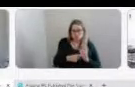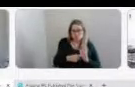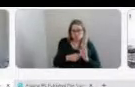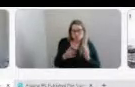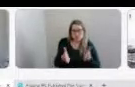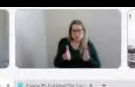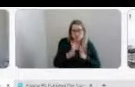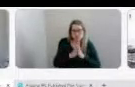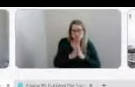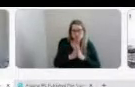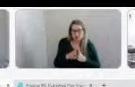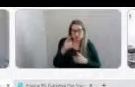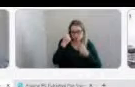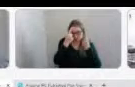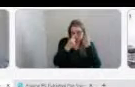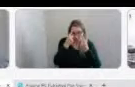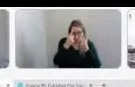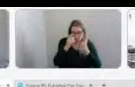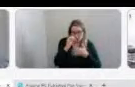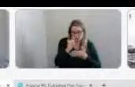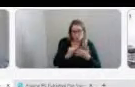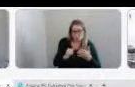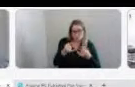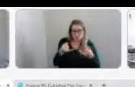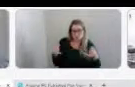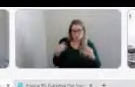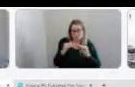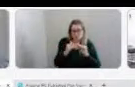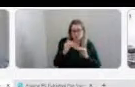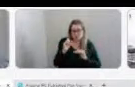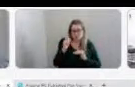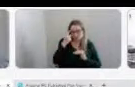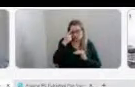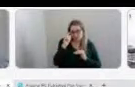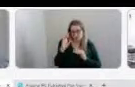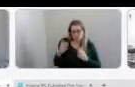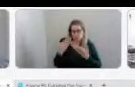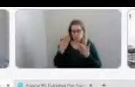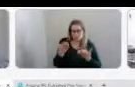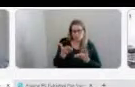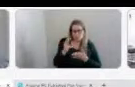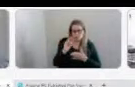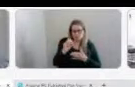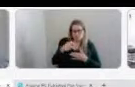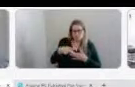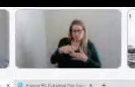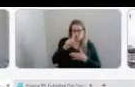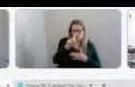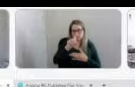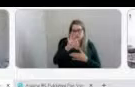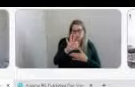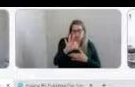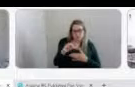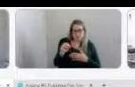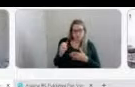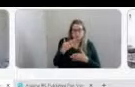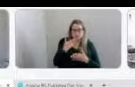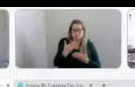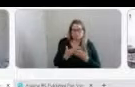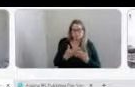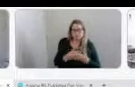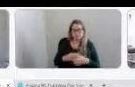that you reconsider and redraw these maps fairly i think the proposed maps in nine are excellent and i'll conclude here thanks for your time